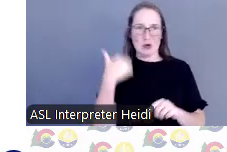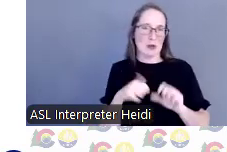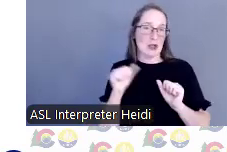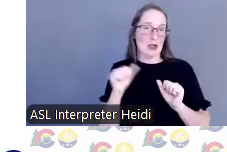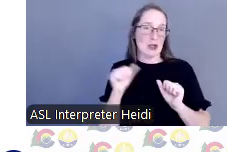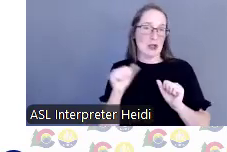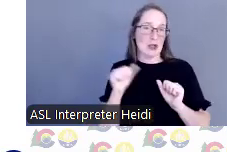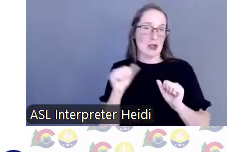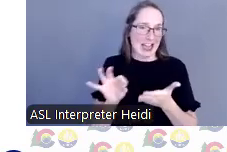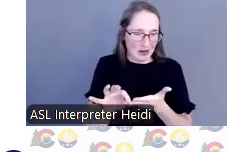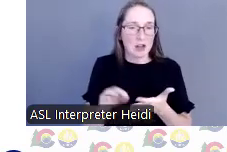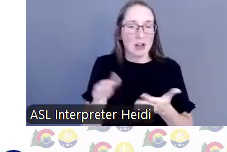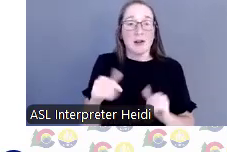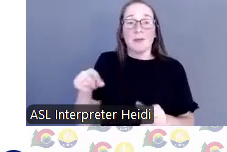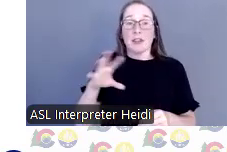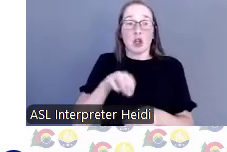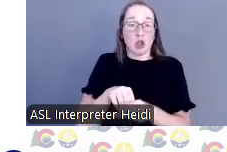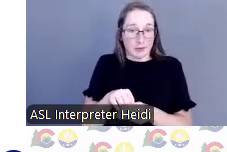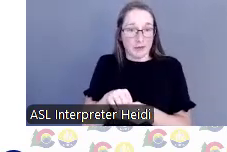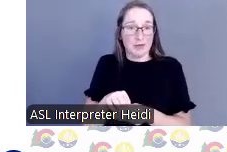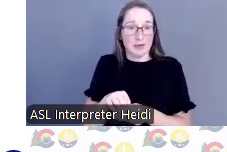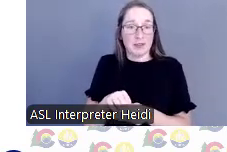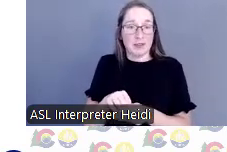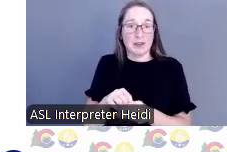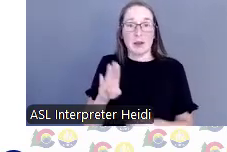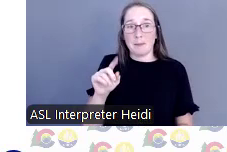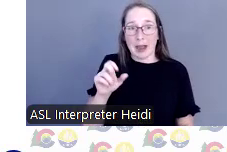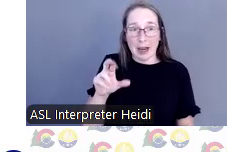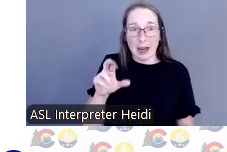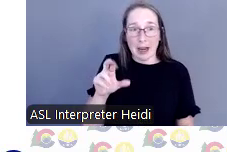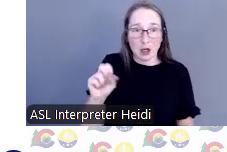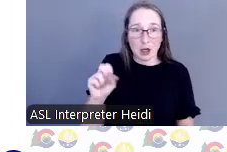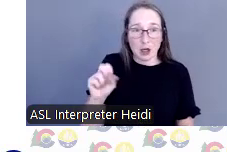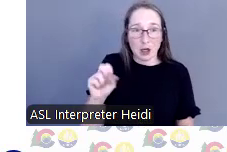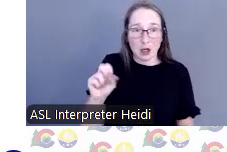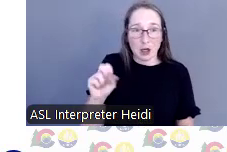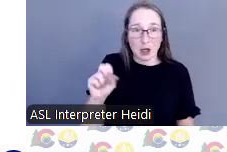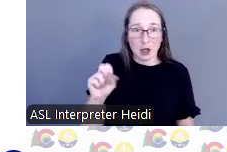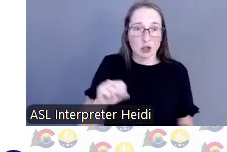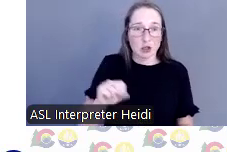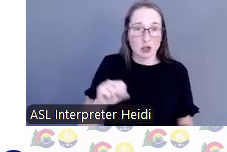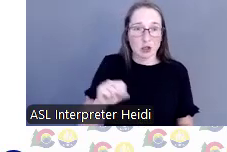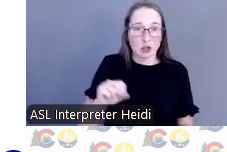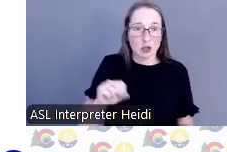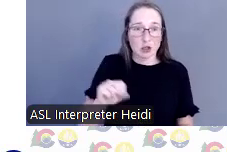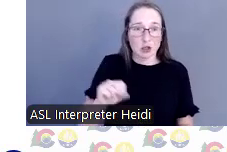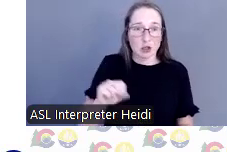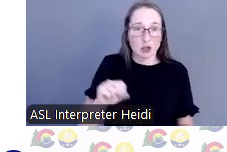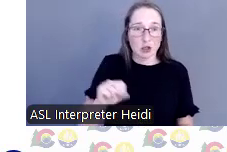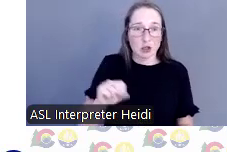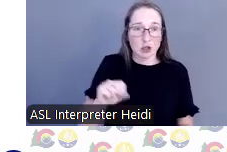count. And this included both providers, consultants, state and